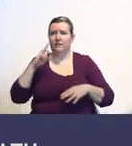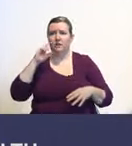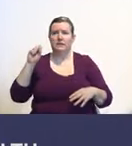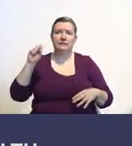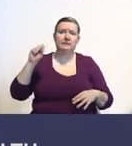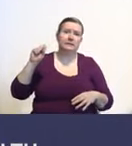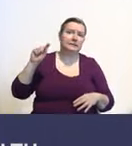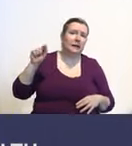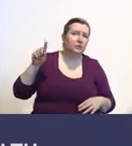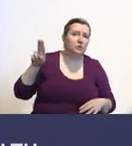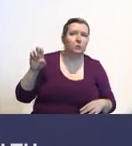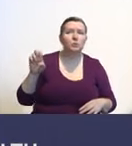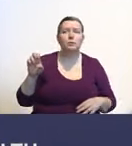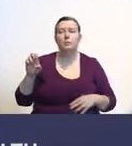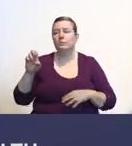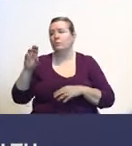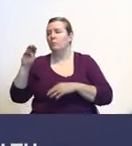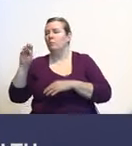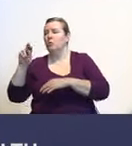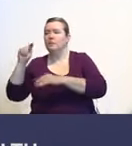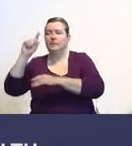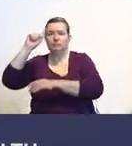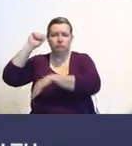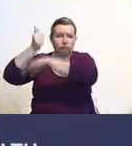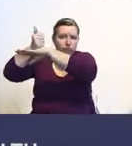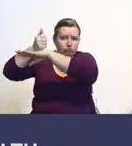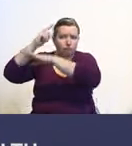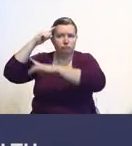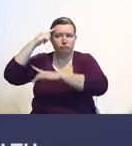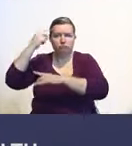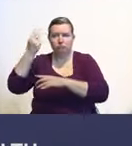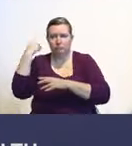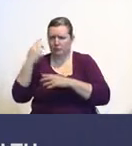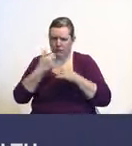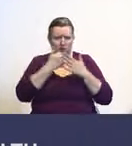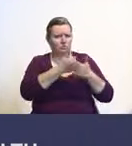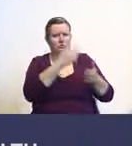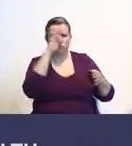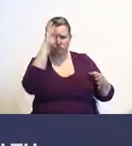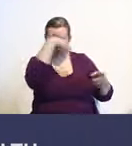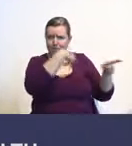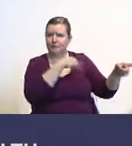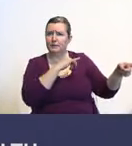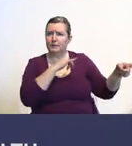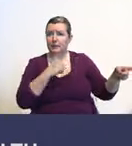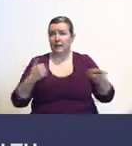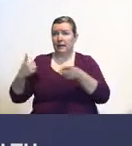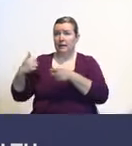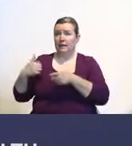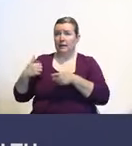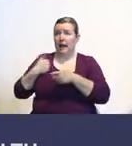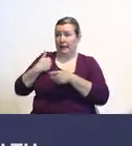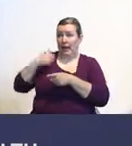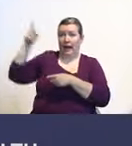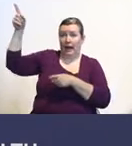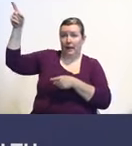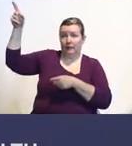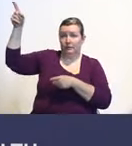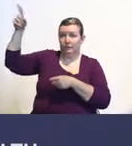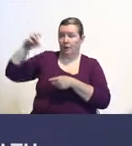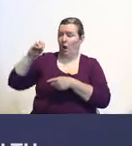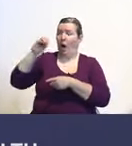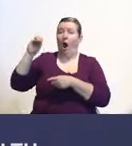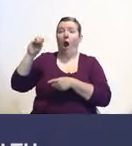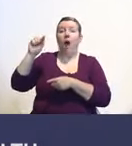that we don't see what happened in Ottawa happen in our nation's capital. And Pat, do you want to give color